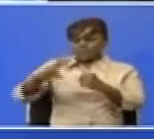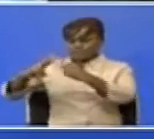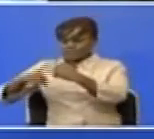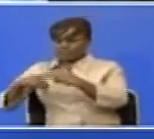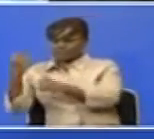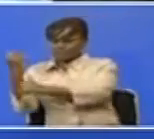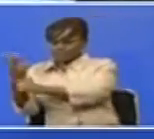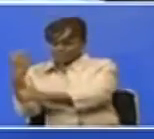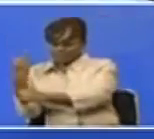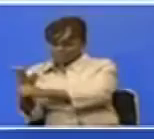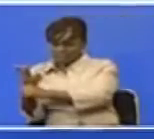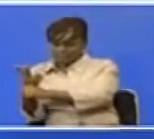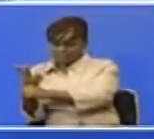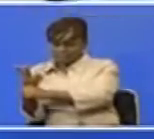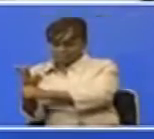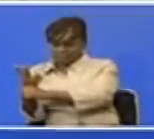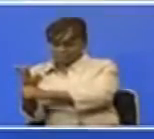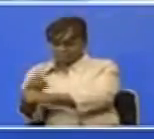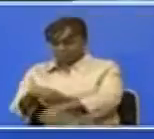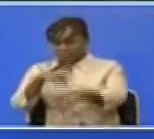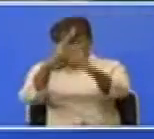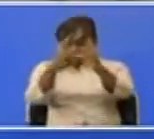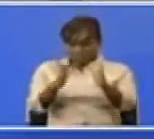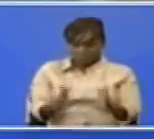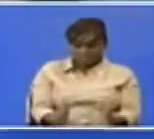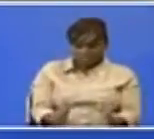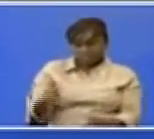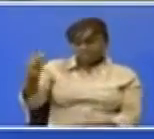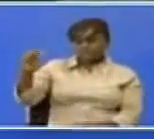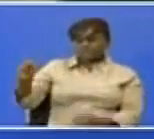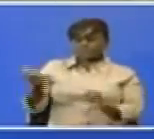December. Robinson Okenye, KTN Sports.